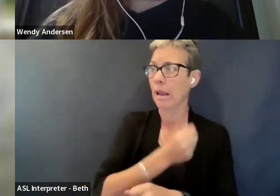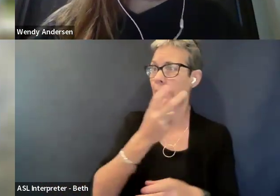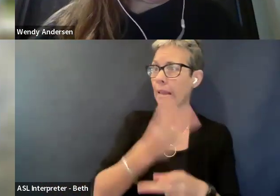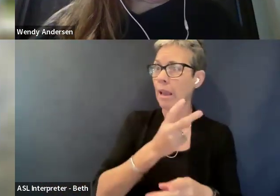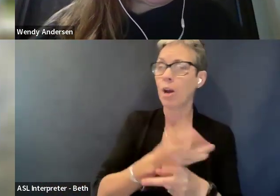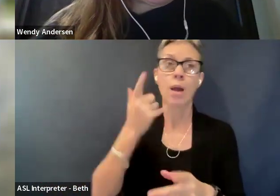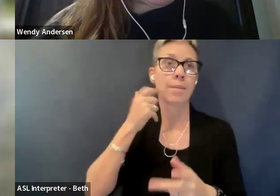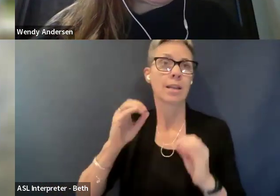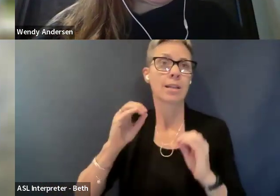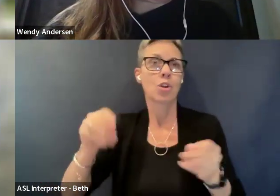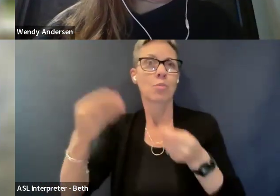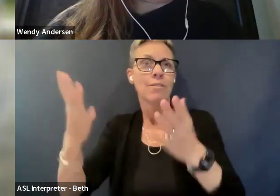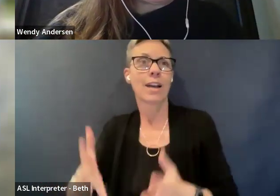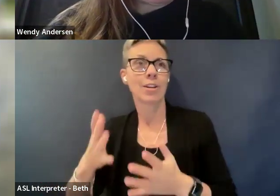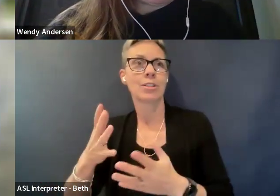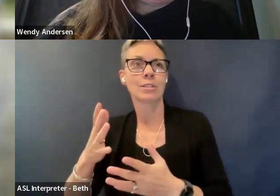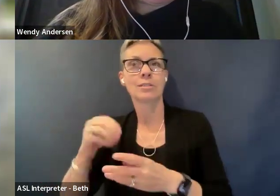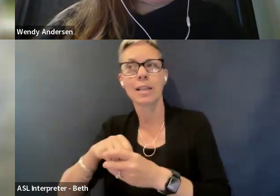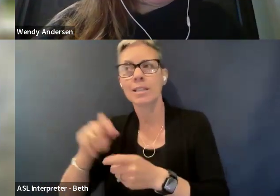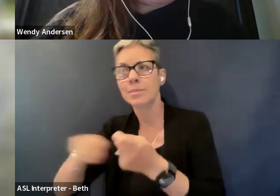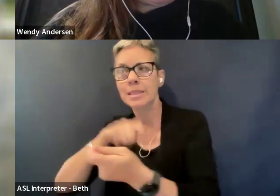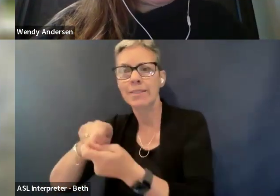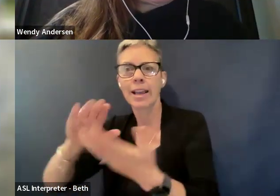providers around in these communities.